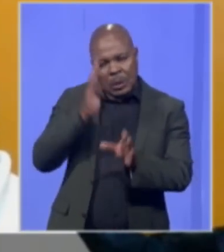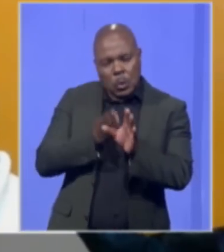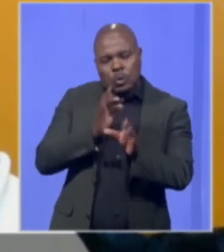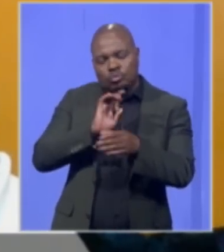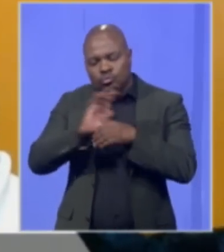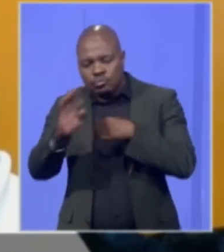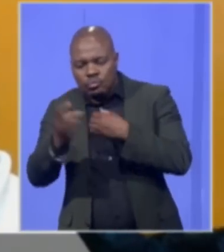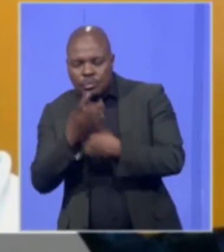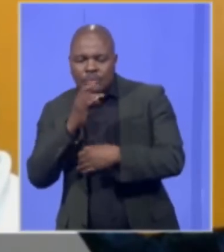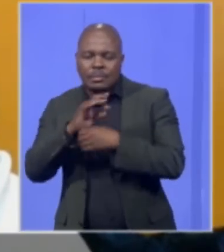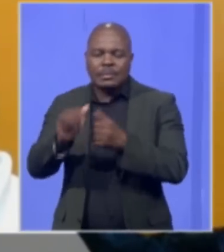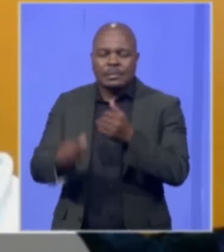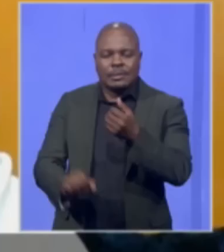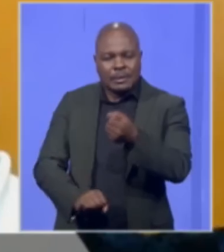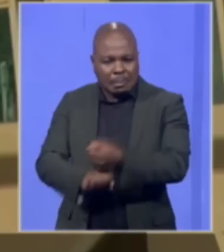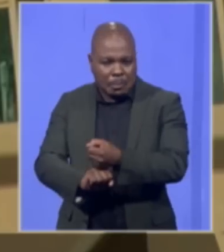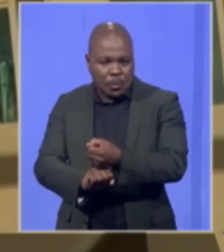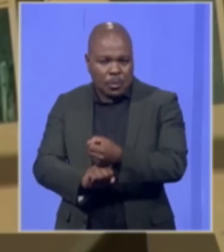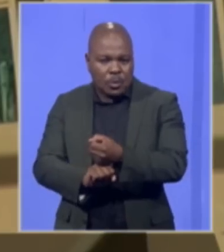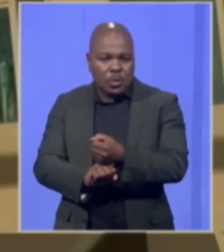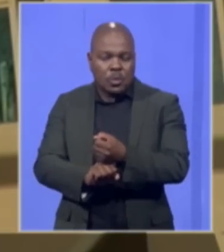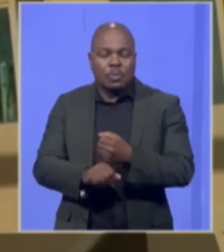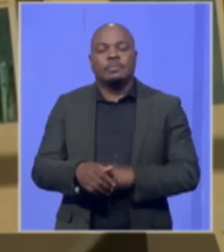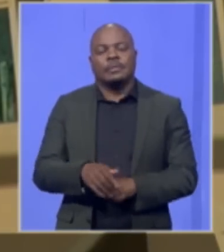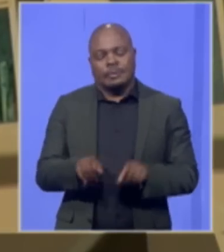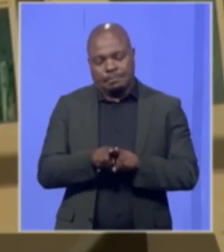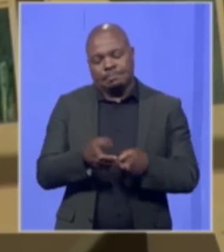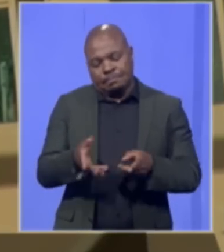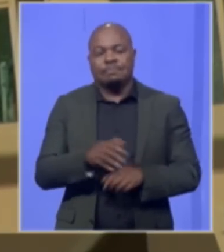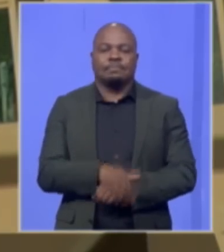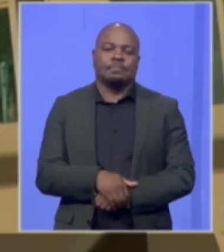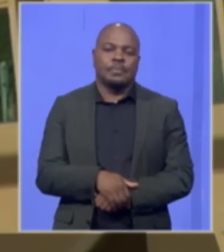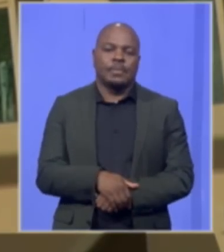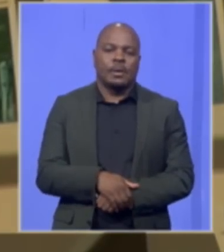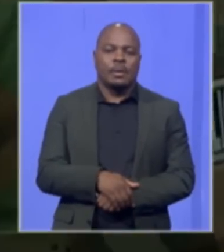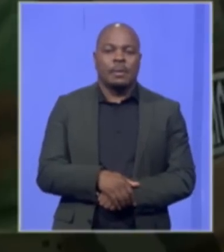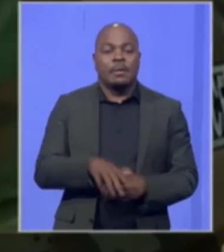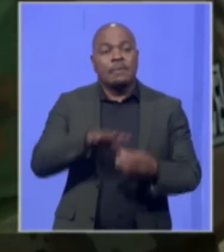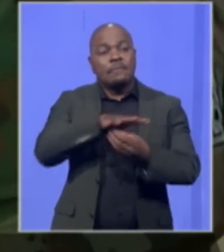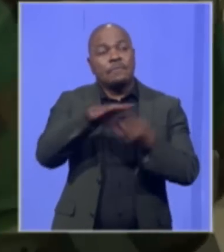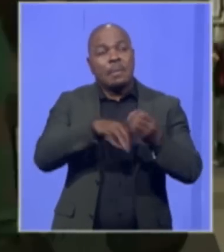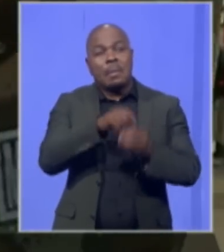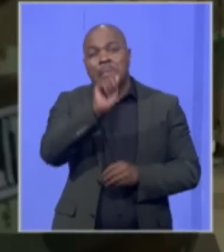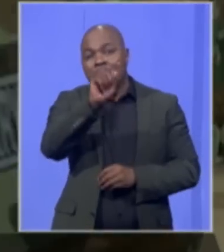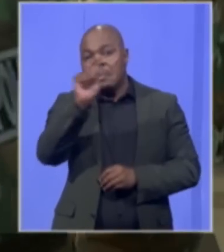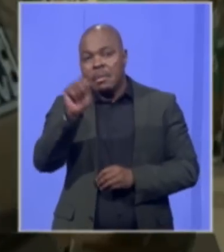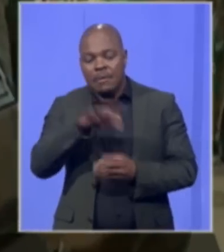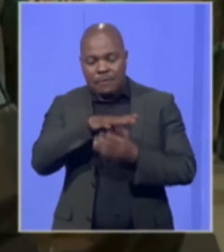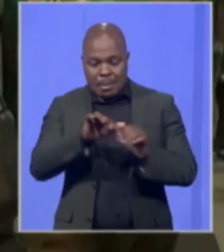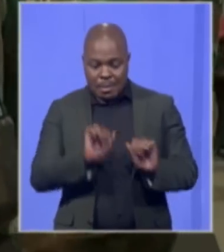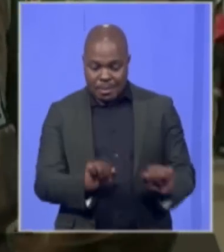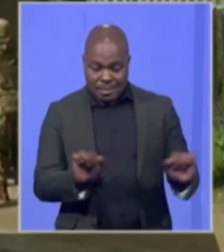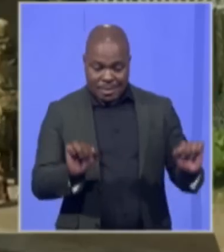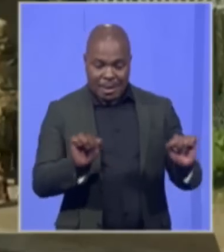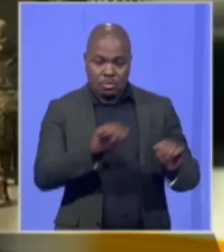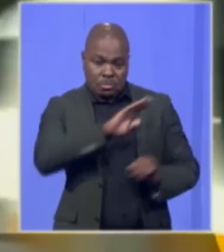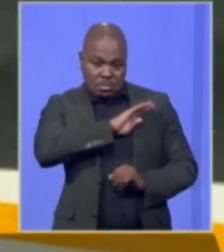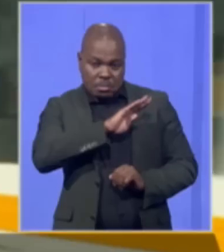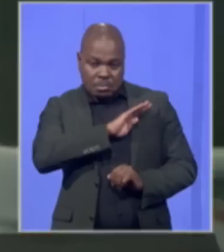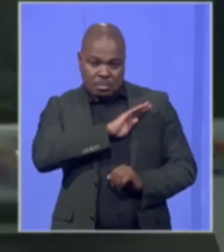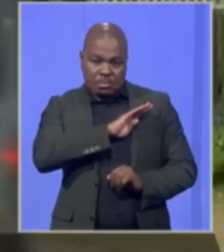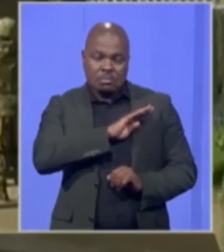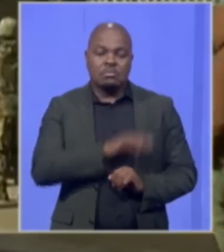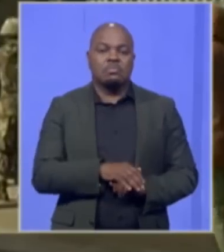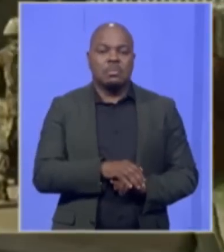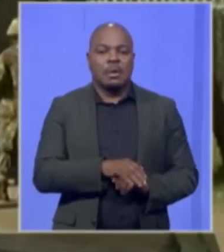psychosocial support in our facility as well. We are saying to the families of those who are